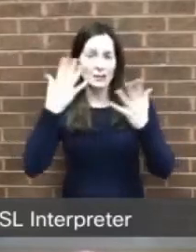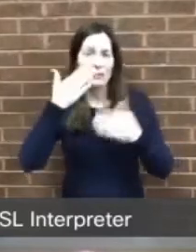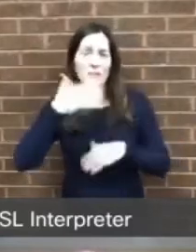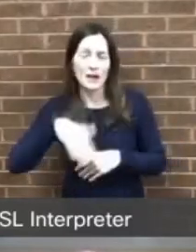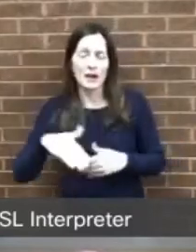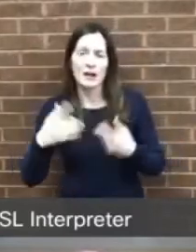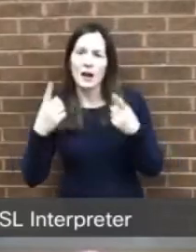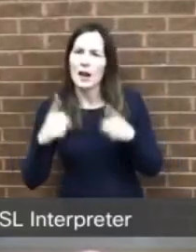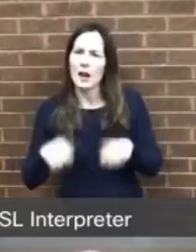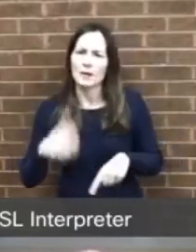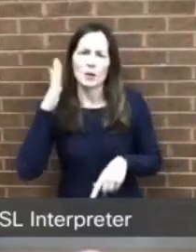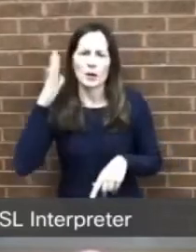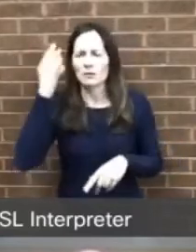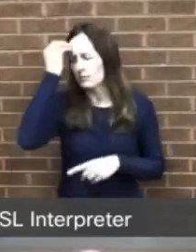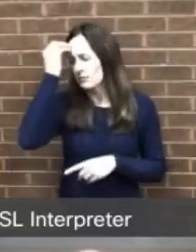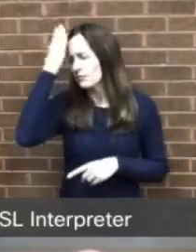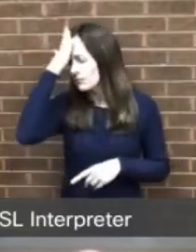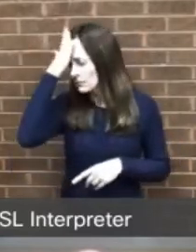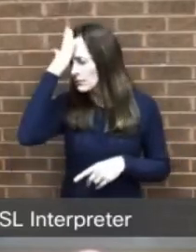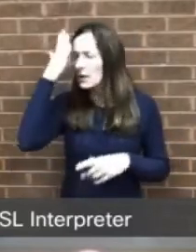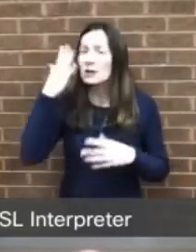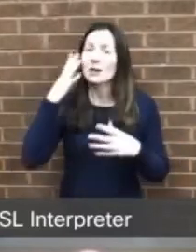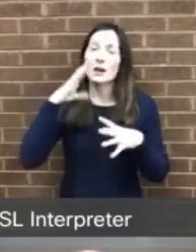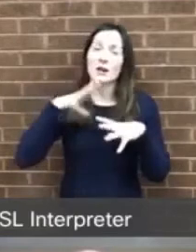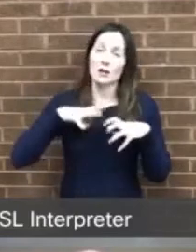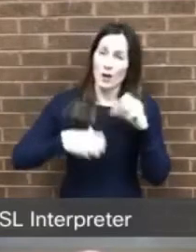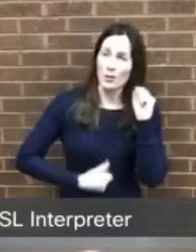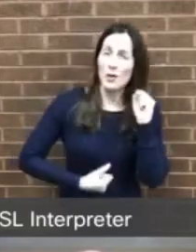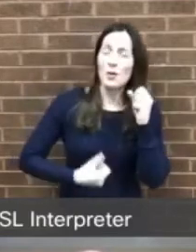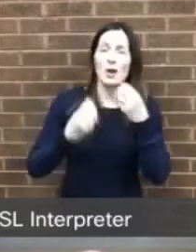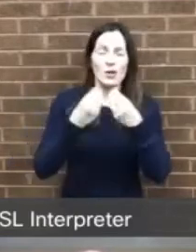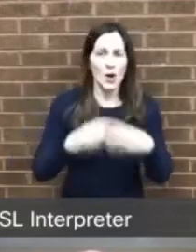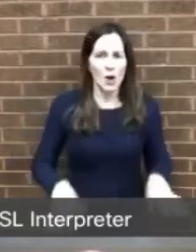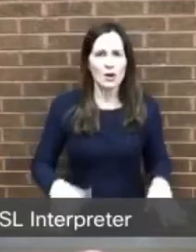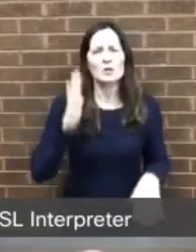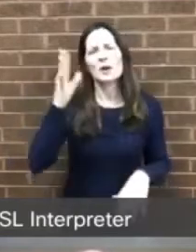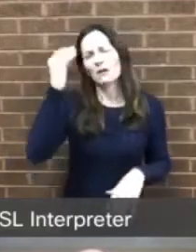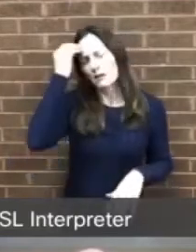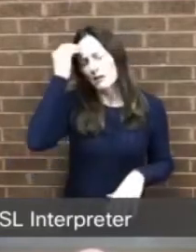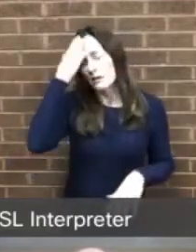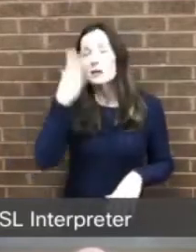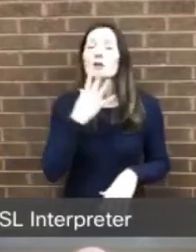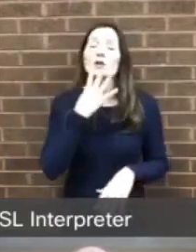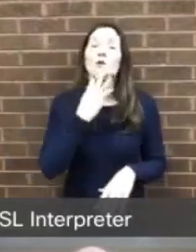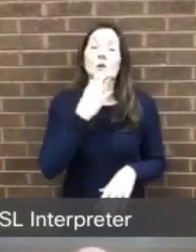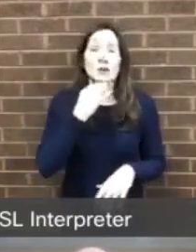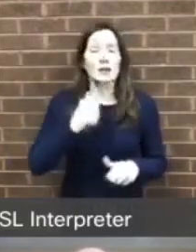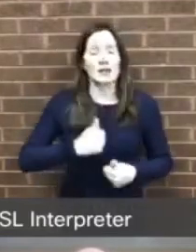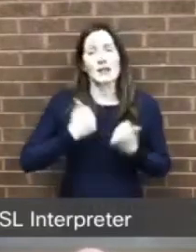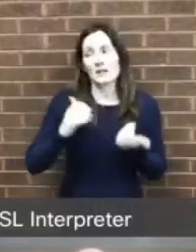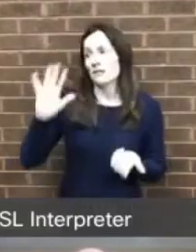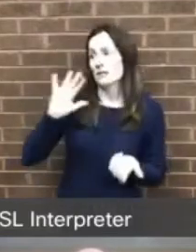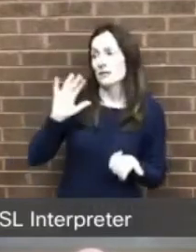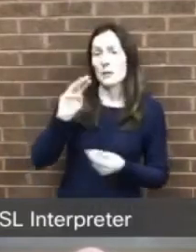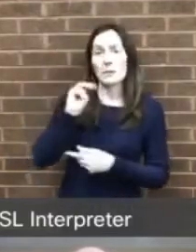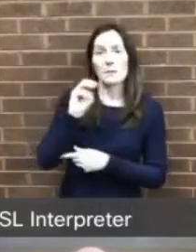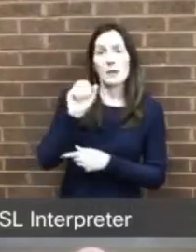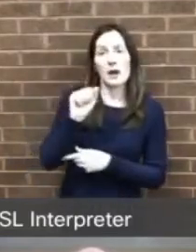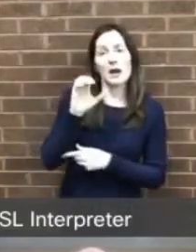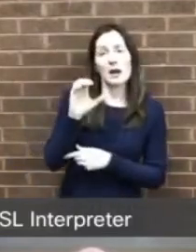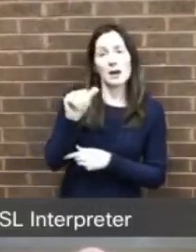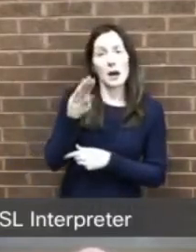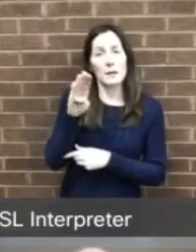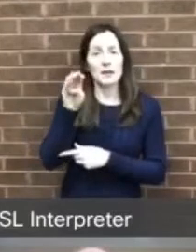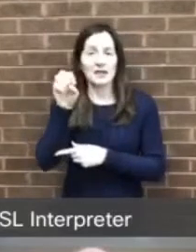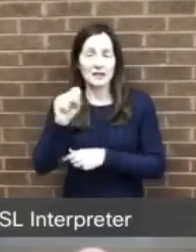and loss. The Jews who lived in the time of the Maccabees carried the tension of trauma and war.